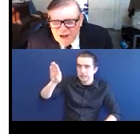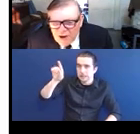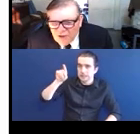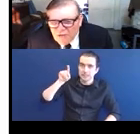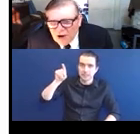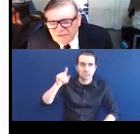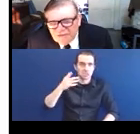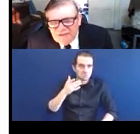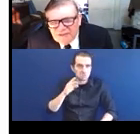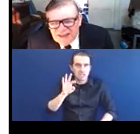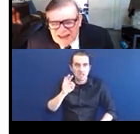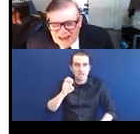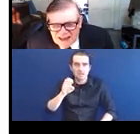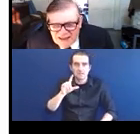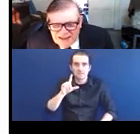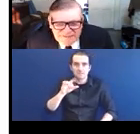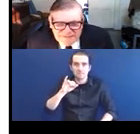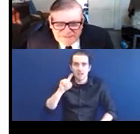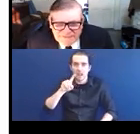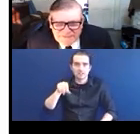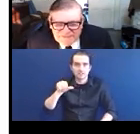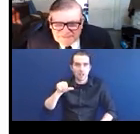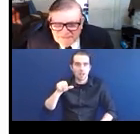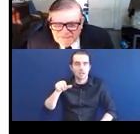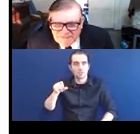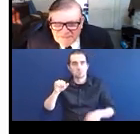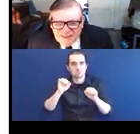We've been on the road for 15 days.